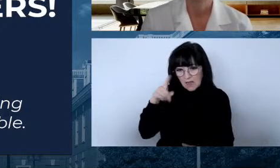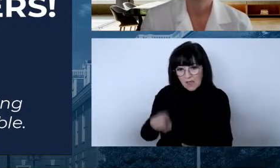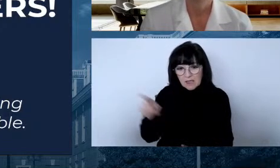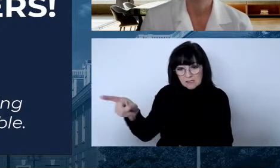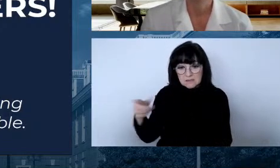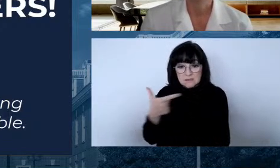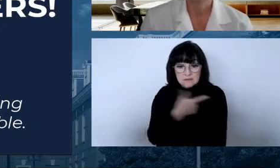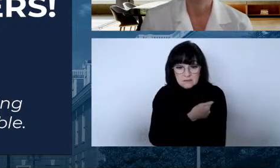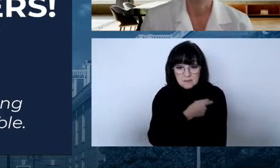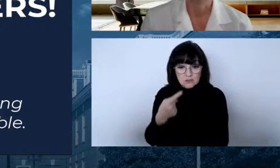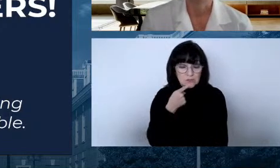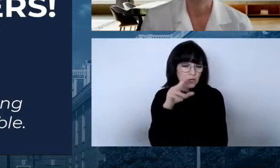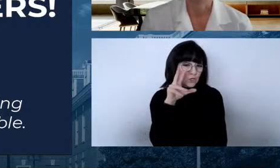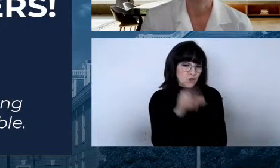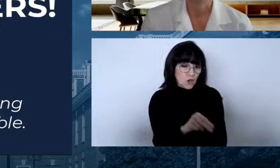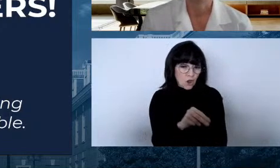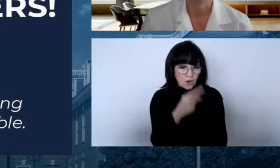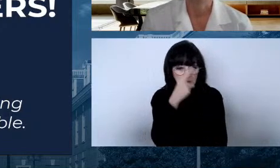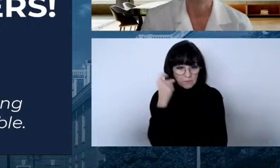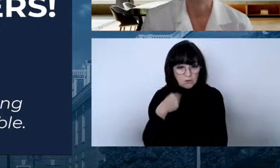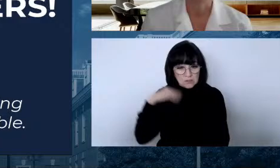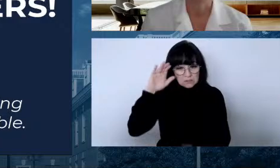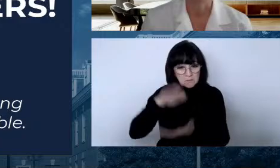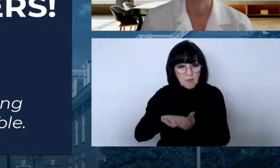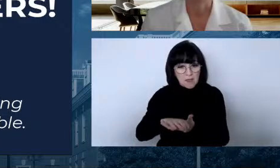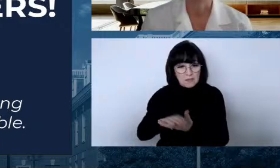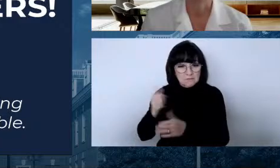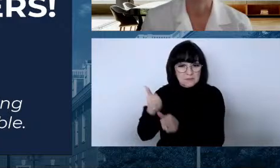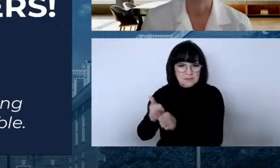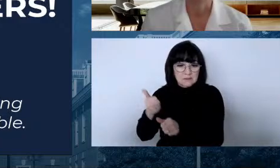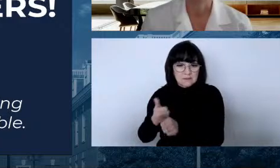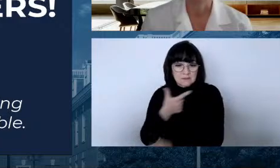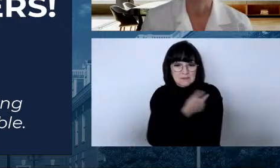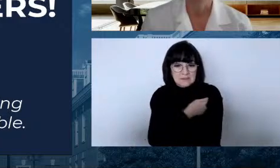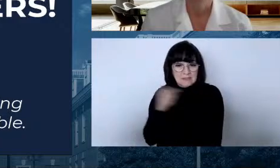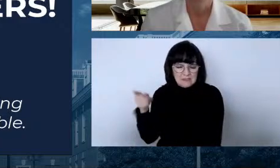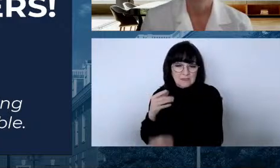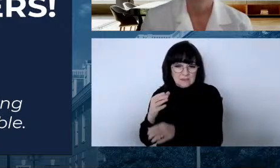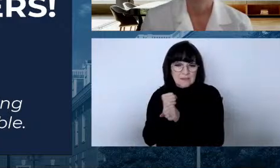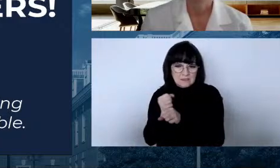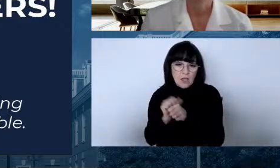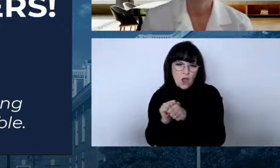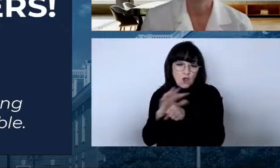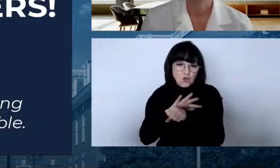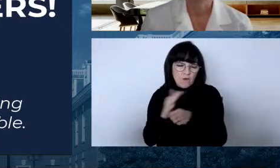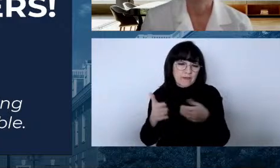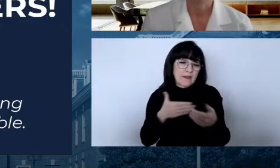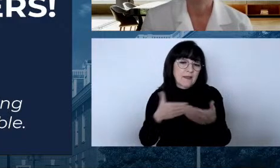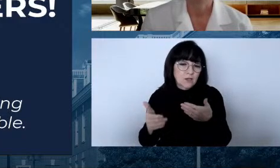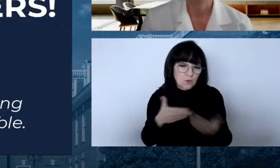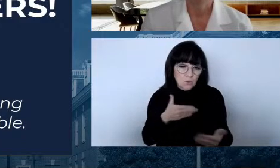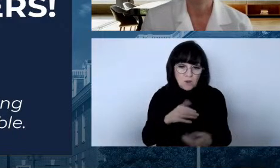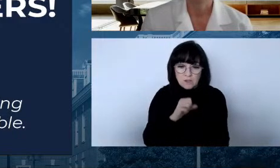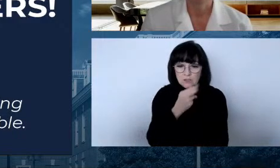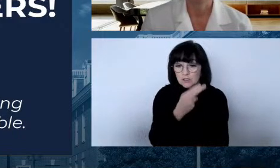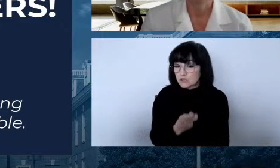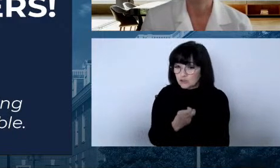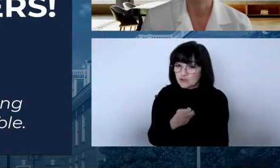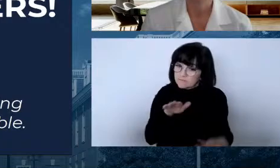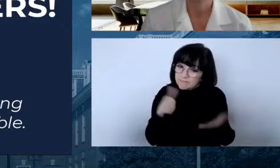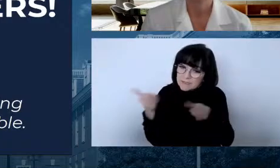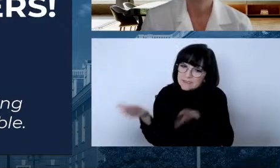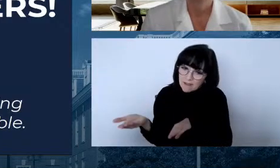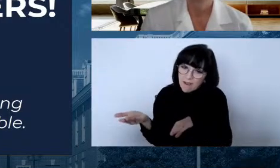said, no, because my husband is vaccinated and he got COVID anyway. And unfortunately, she did not survive, but he